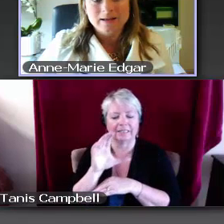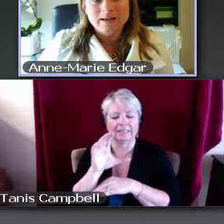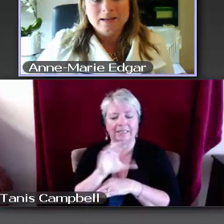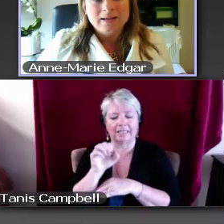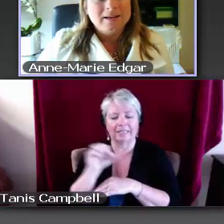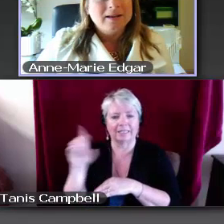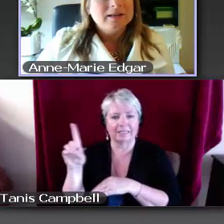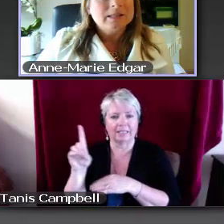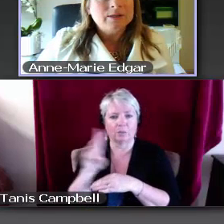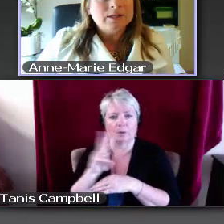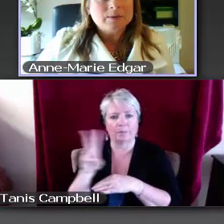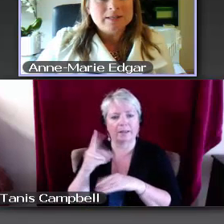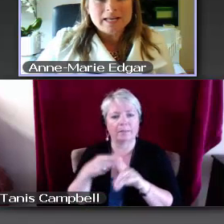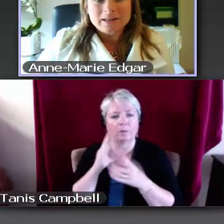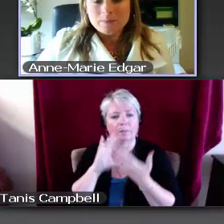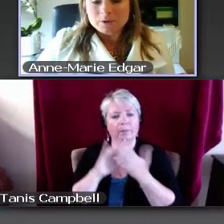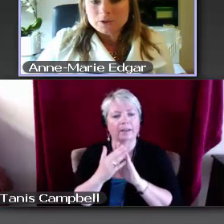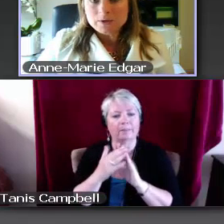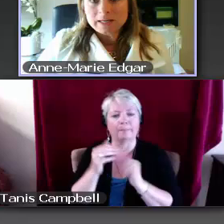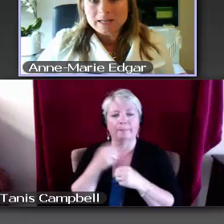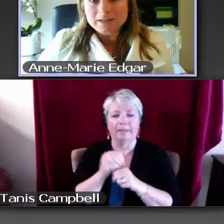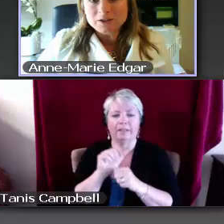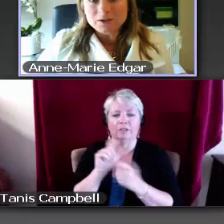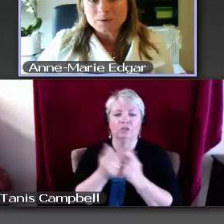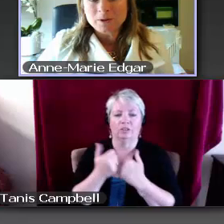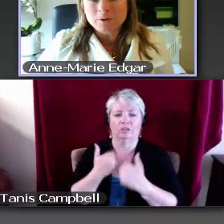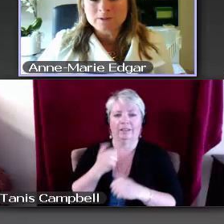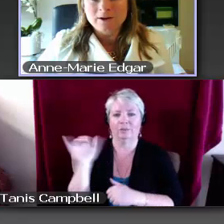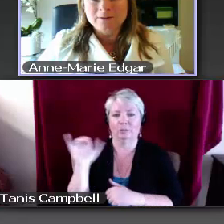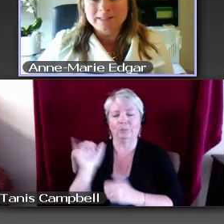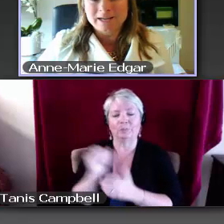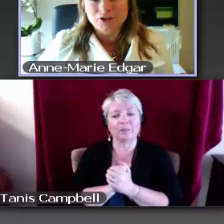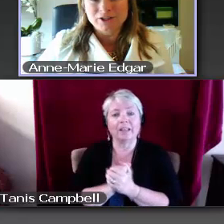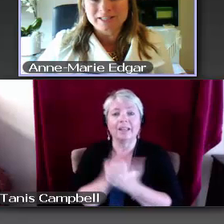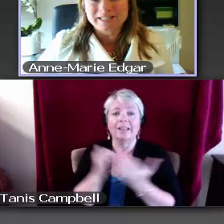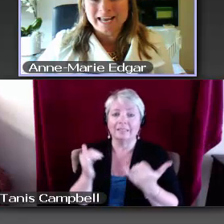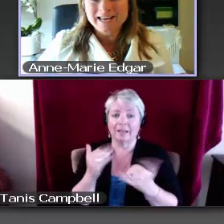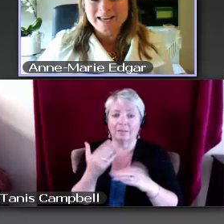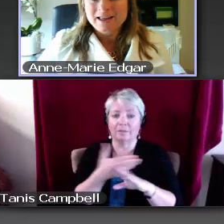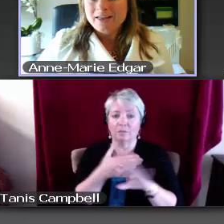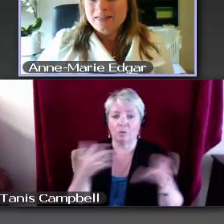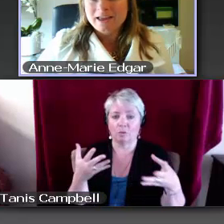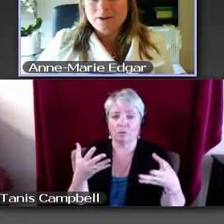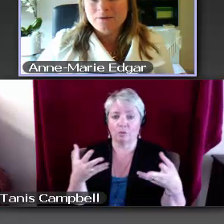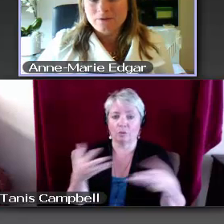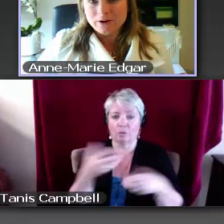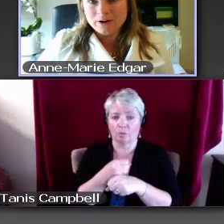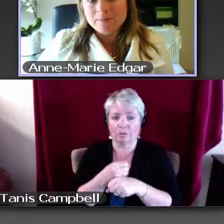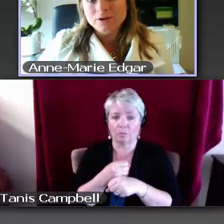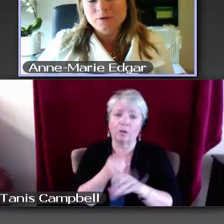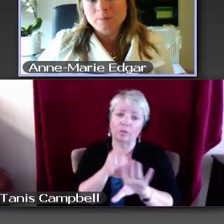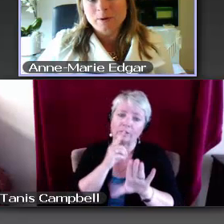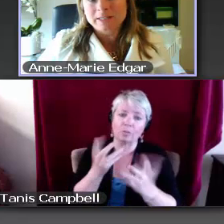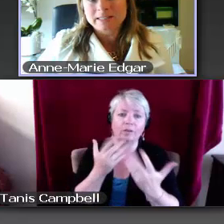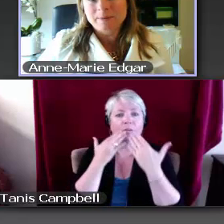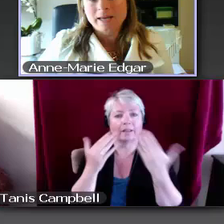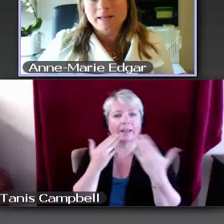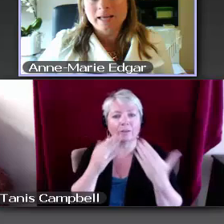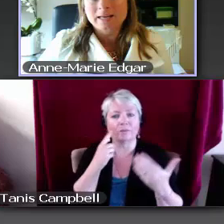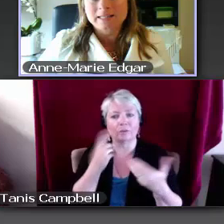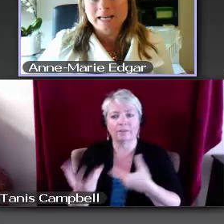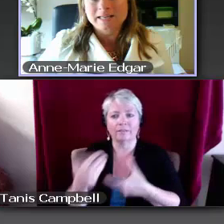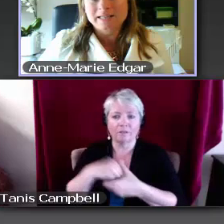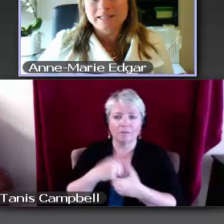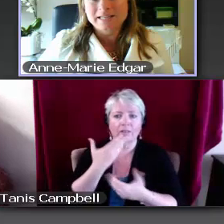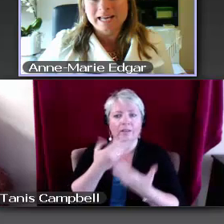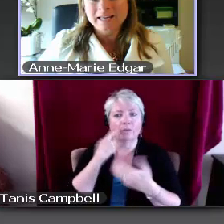well. So I just want to take the opportunity to close off the session today. Thank you very much for